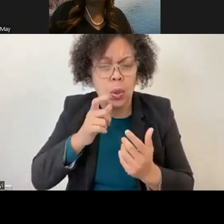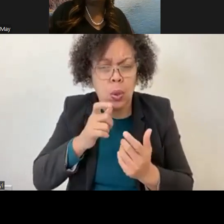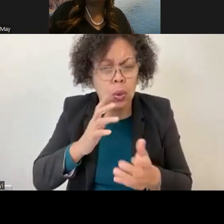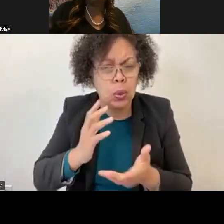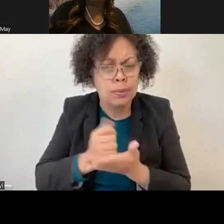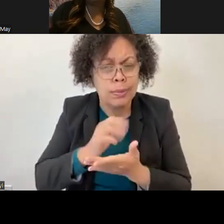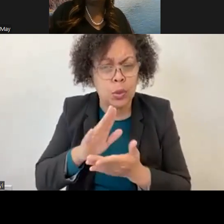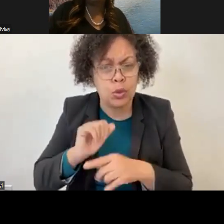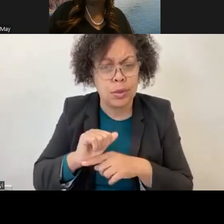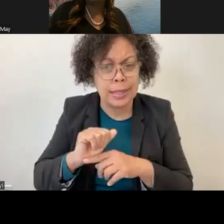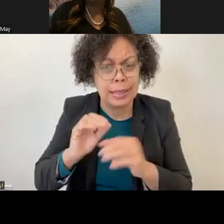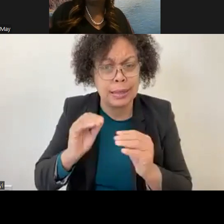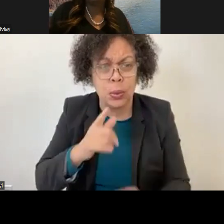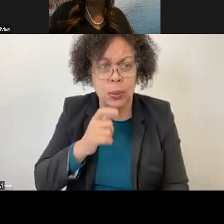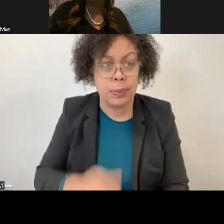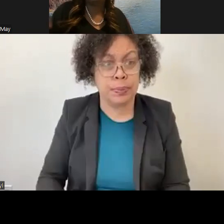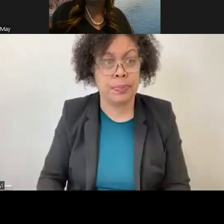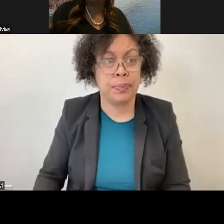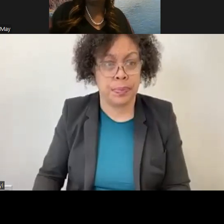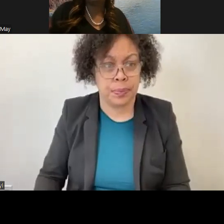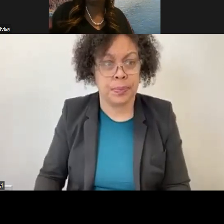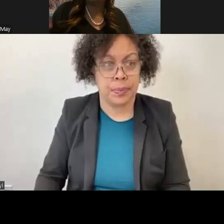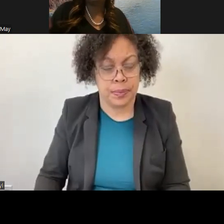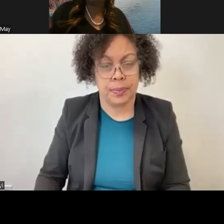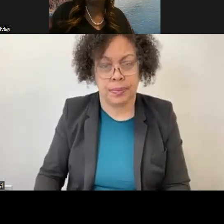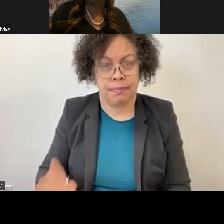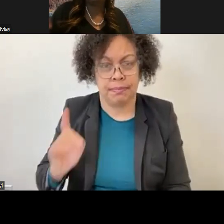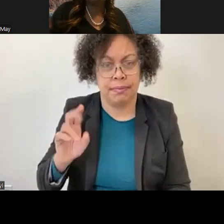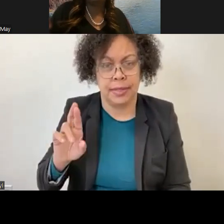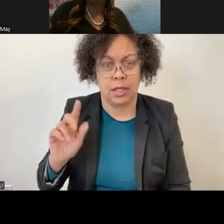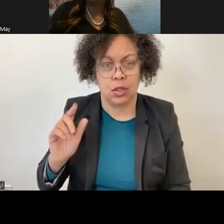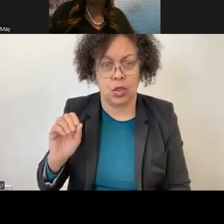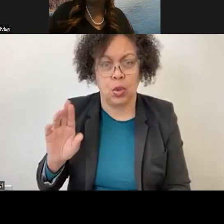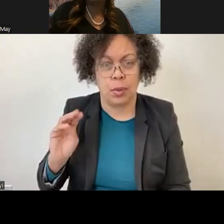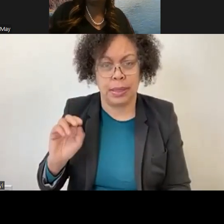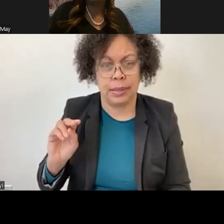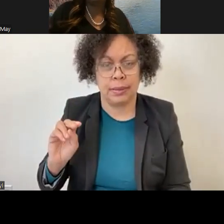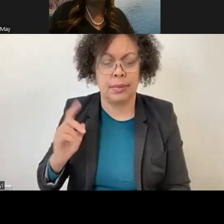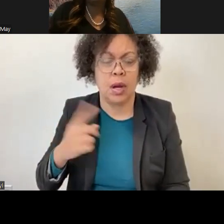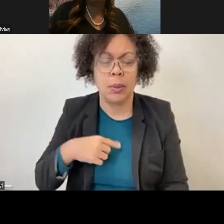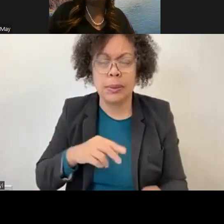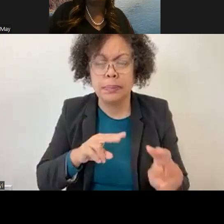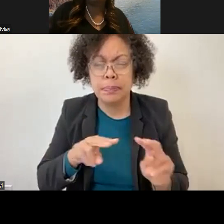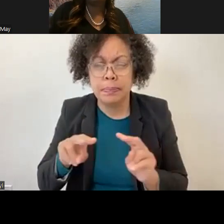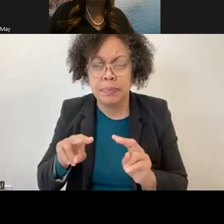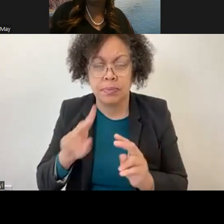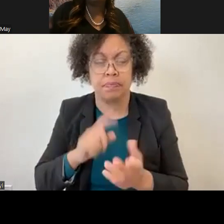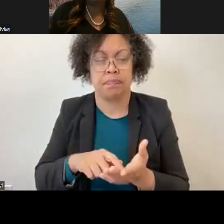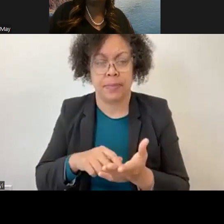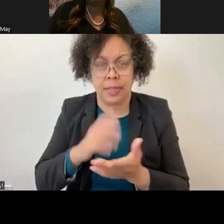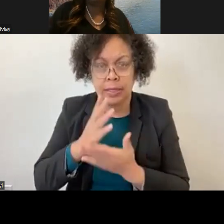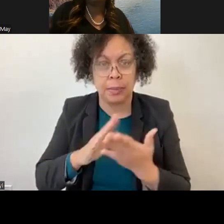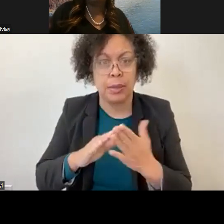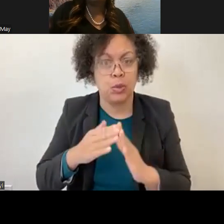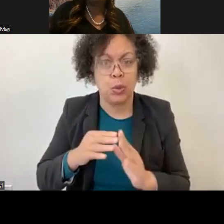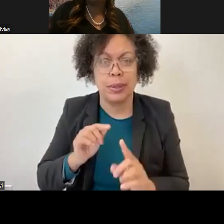there? Yeah, so we always identify certain communities where misinformation about a certain topic